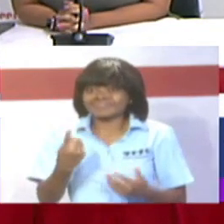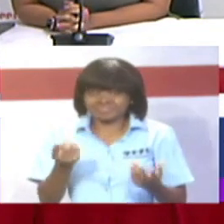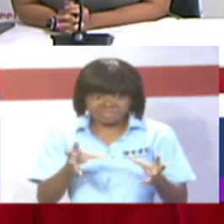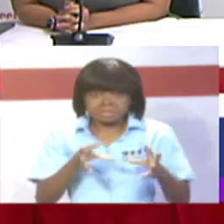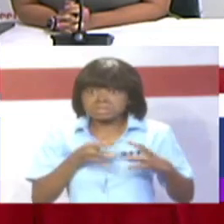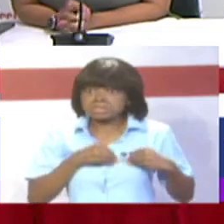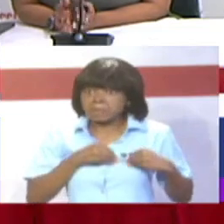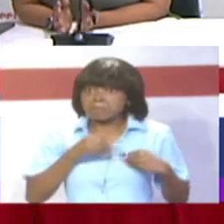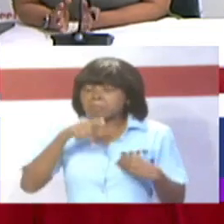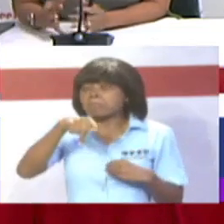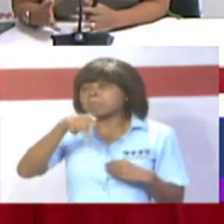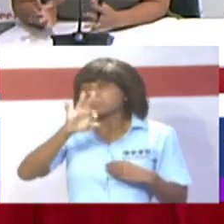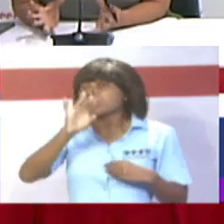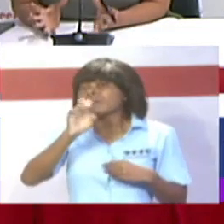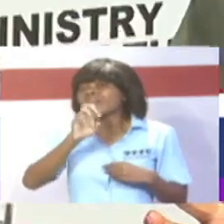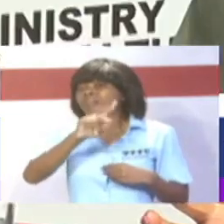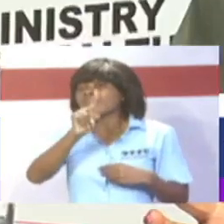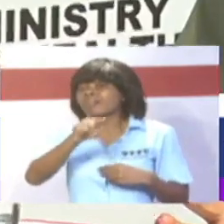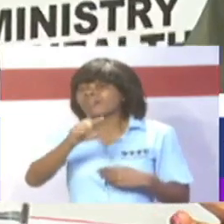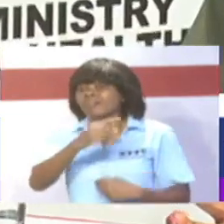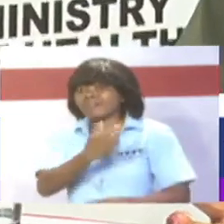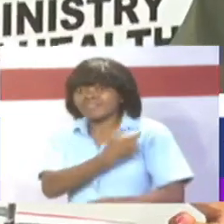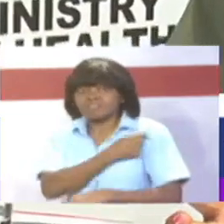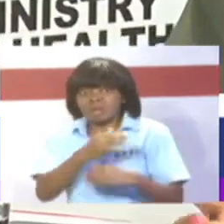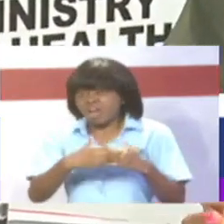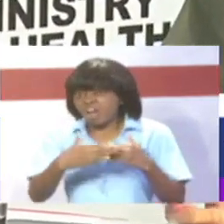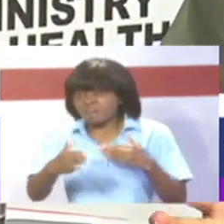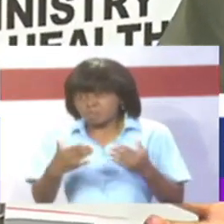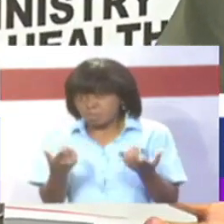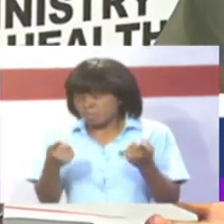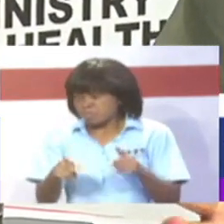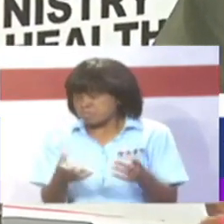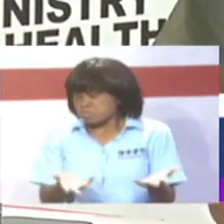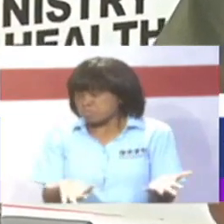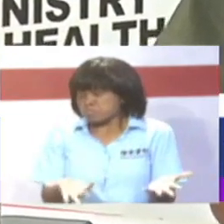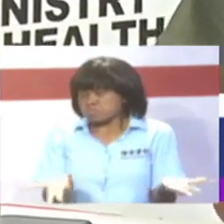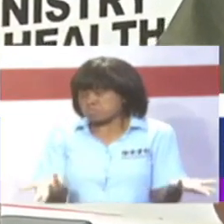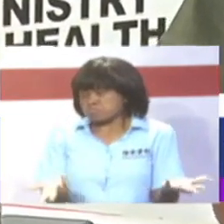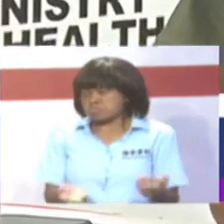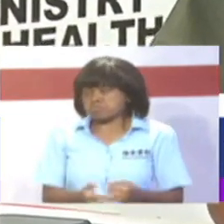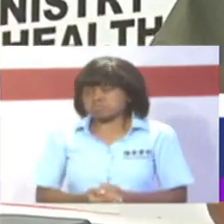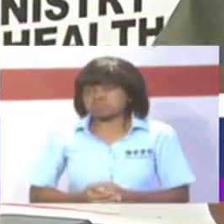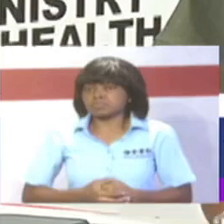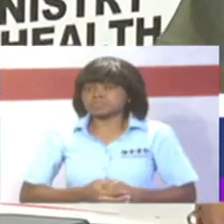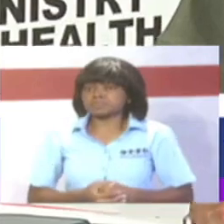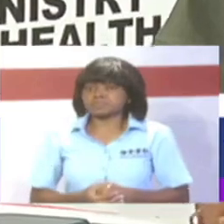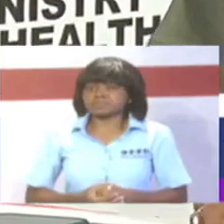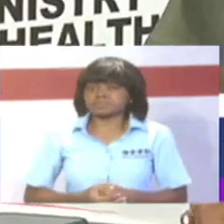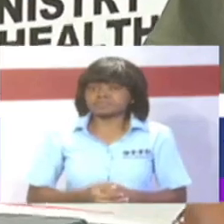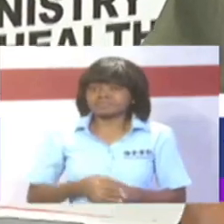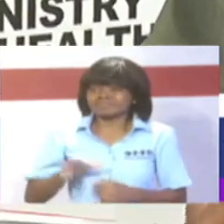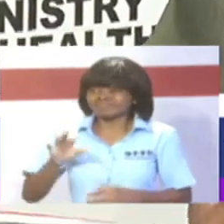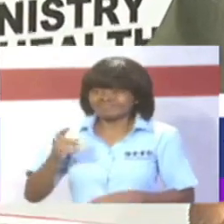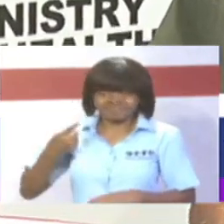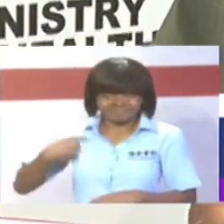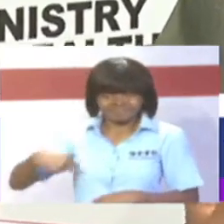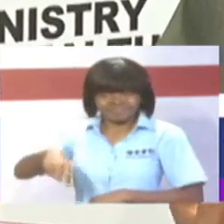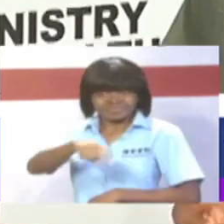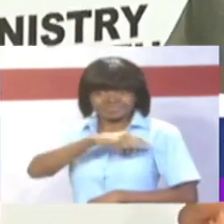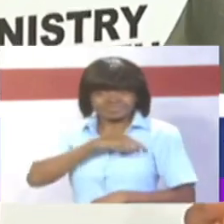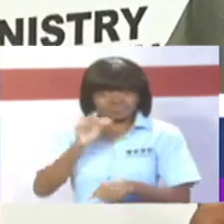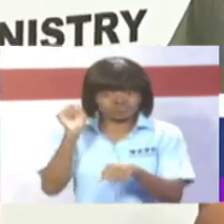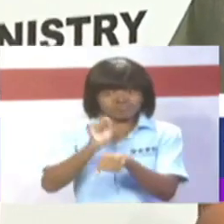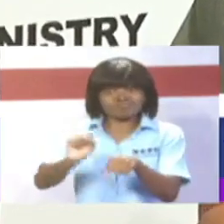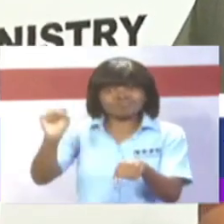I'll in the Trinidad and Tobago Cancer Society Survivor Group, we worked very hard to convince them and to educate them